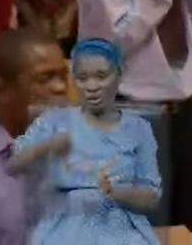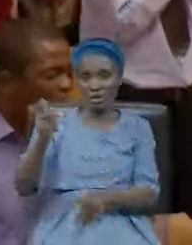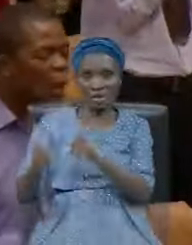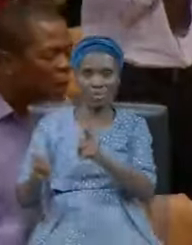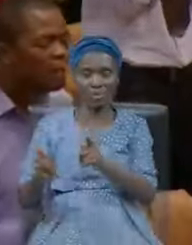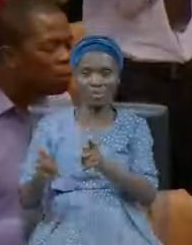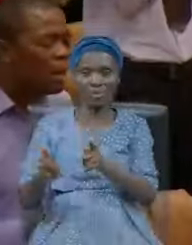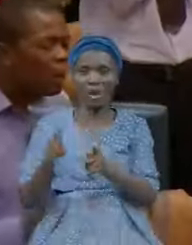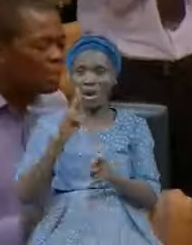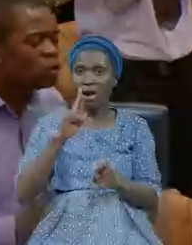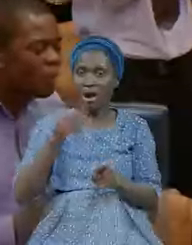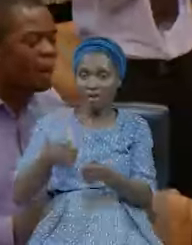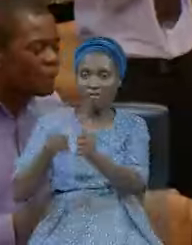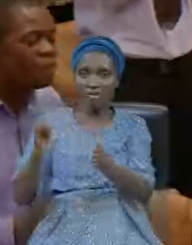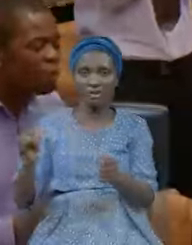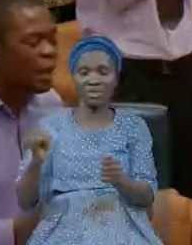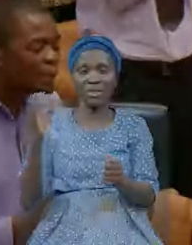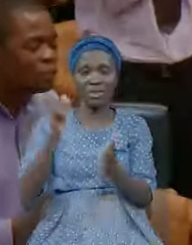available for you.